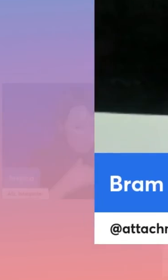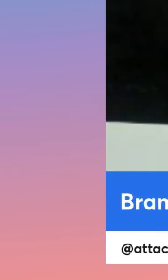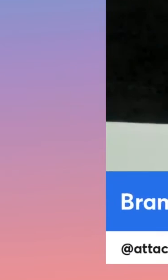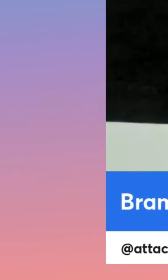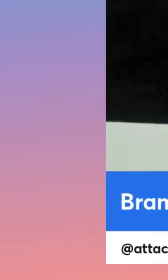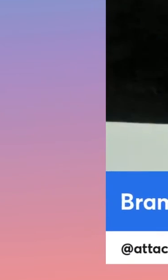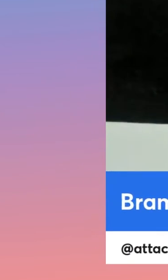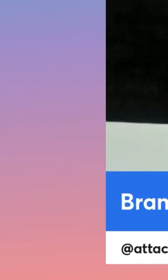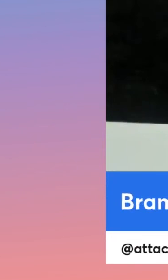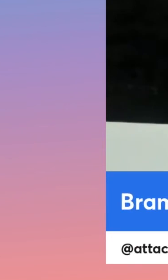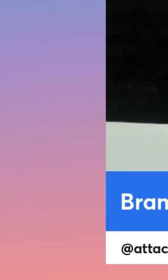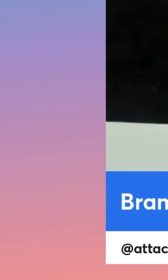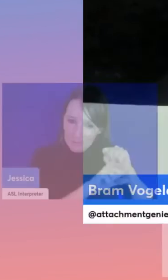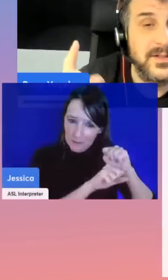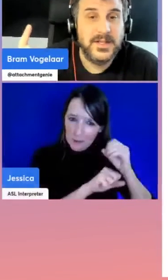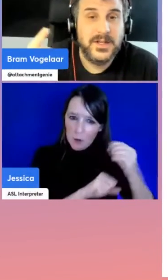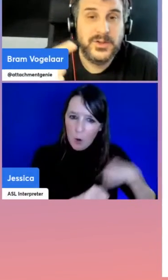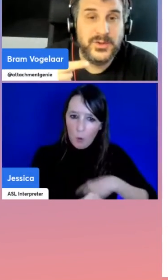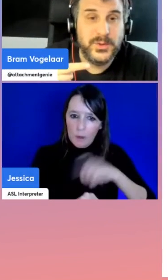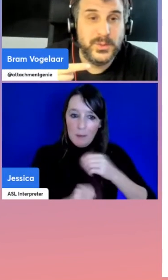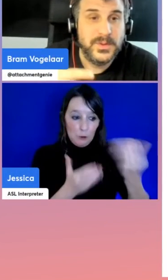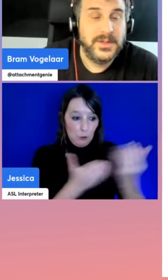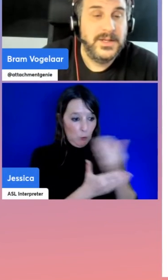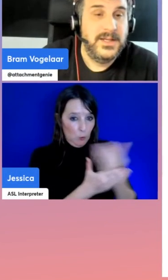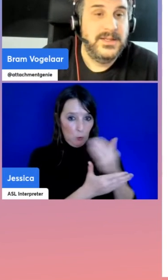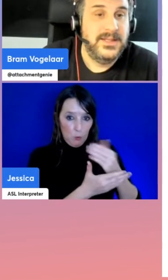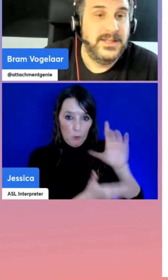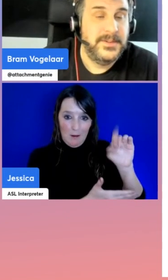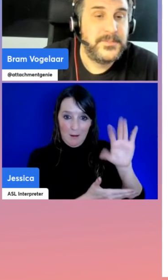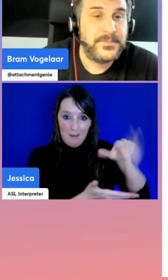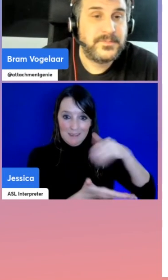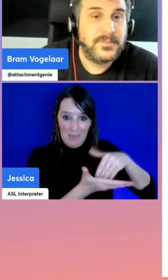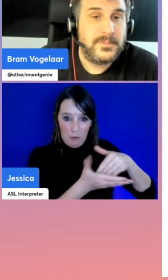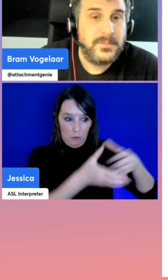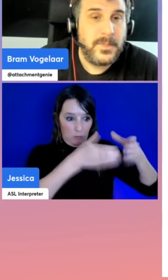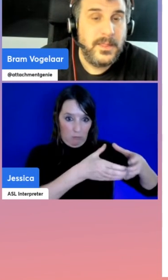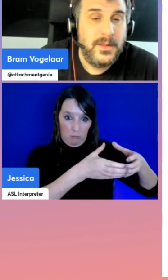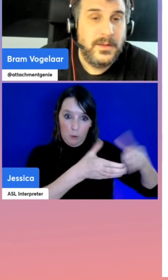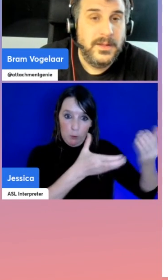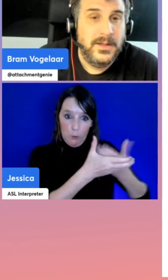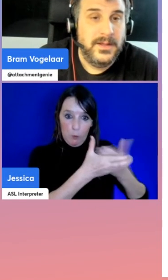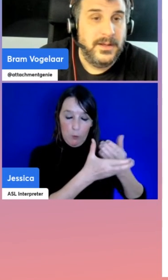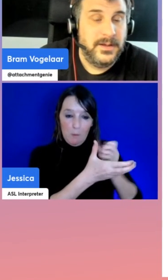able to redirect from the new data center to the